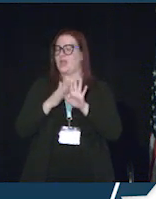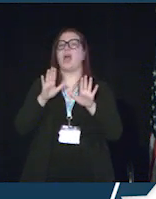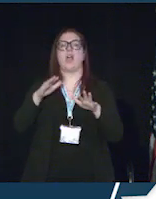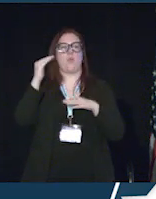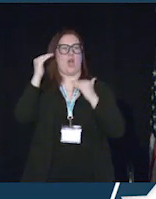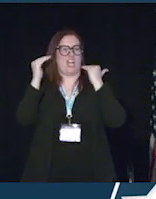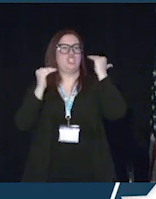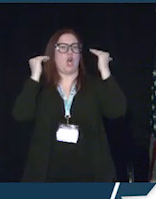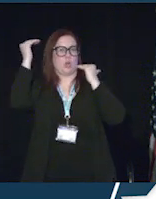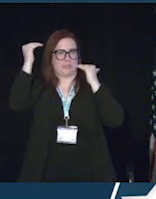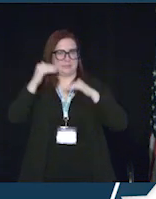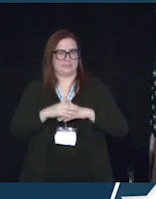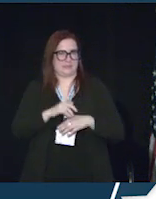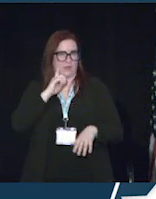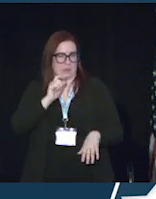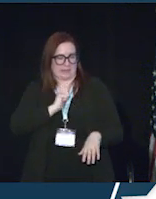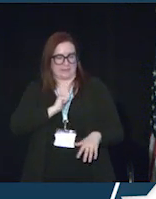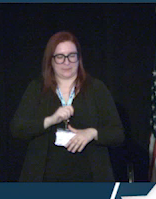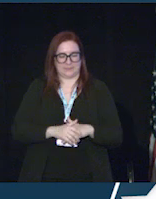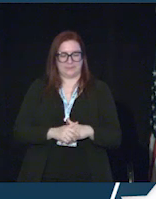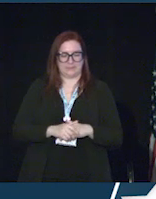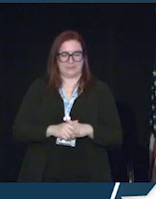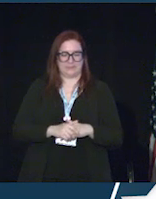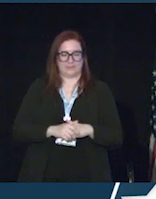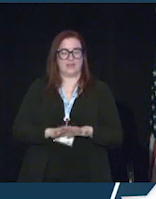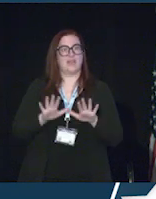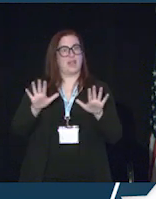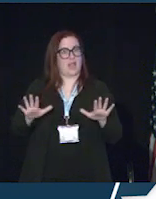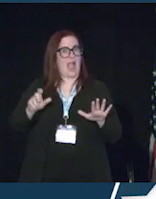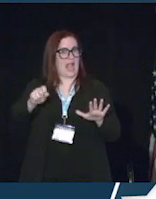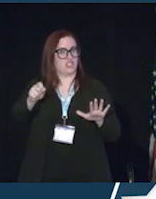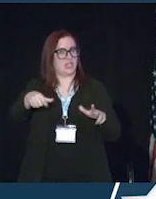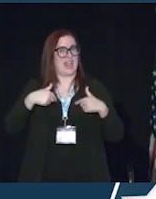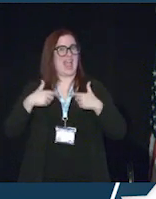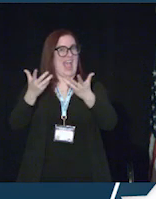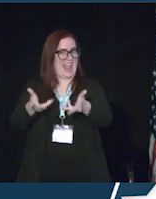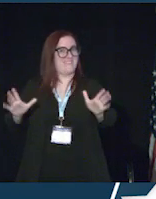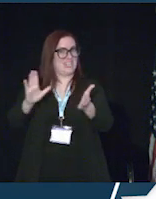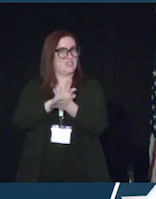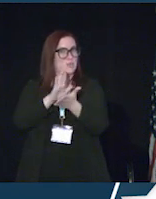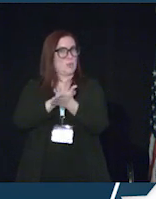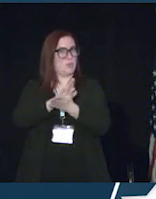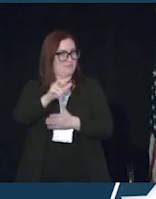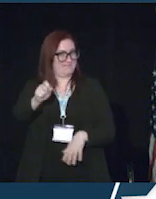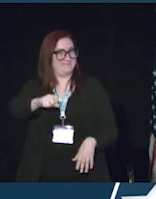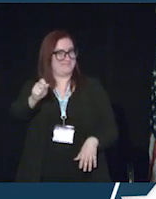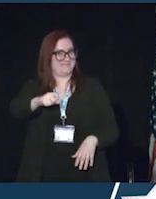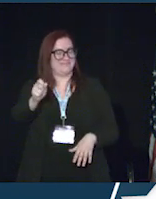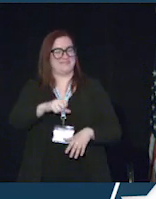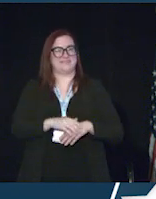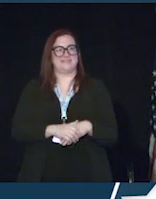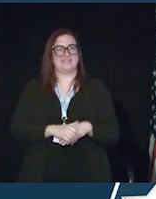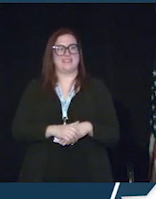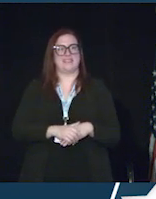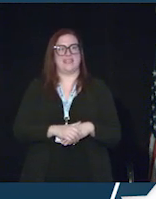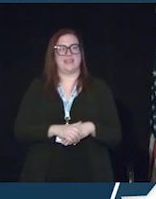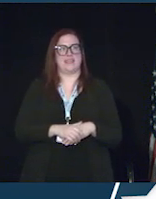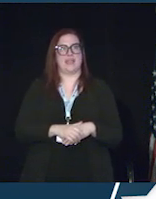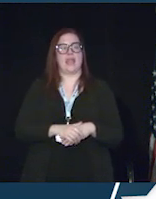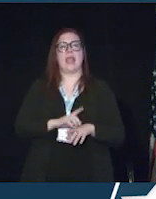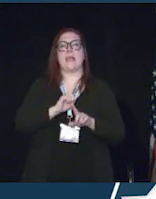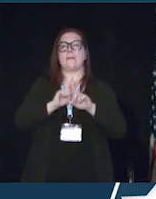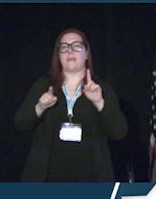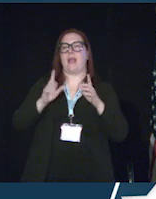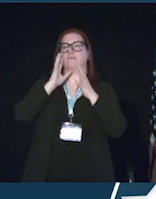adulthood, but for me, but actually I did finish school, but after that, but